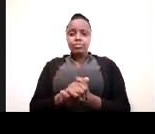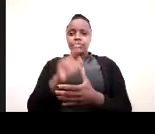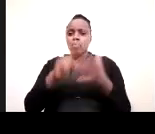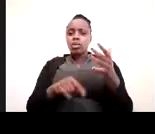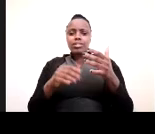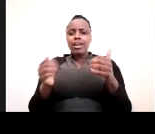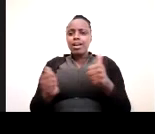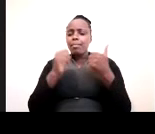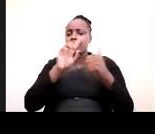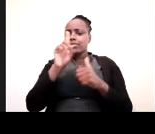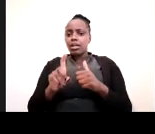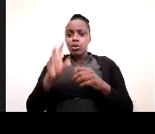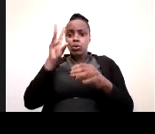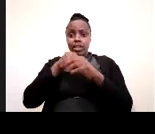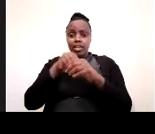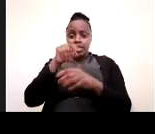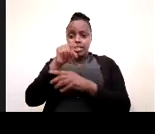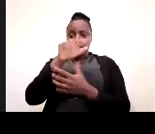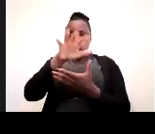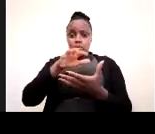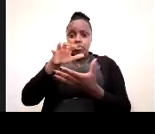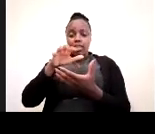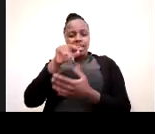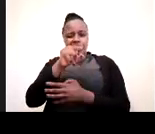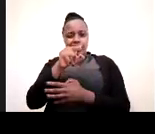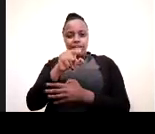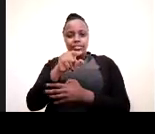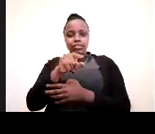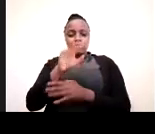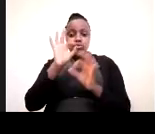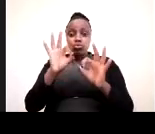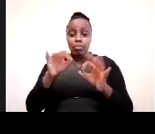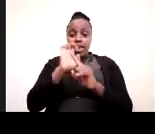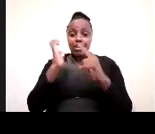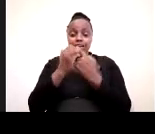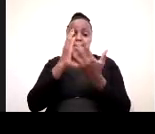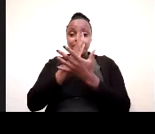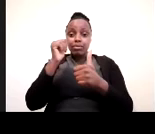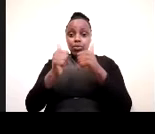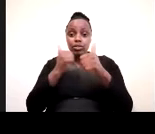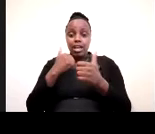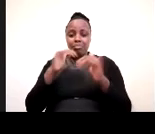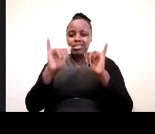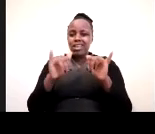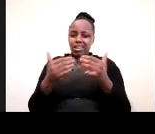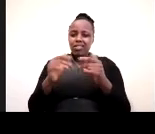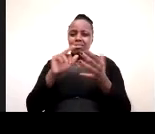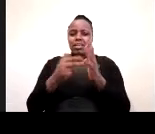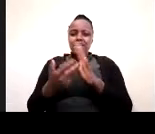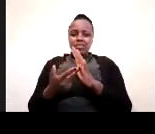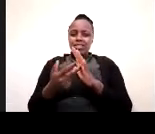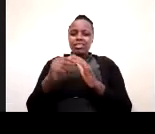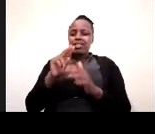happen within a sort of supermarket environment is that when something's been around for a while, it's no longer so niche. And